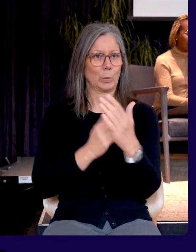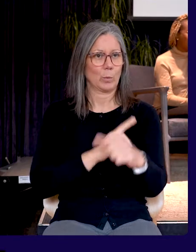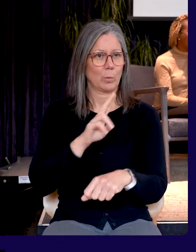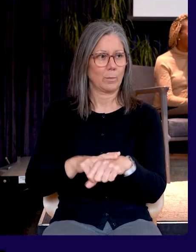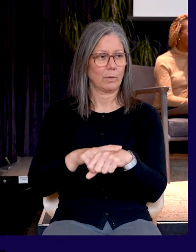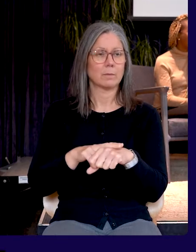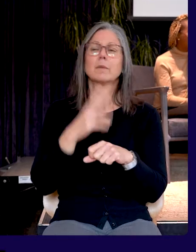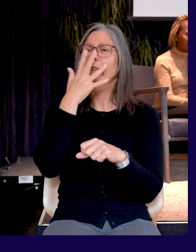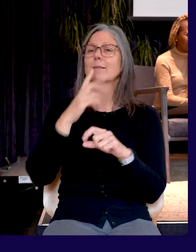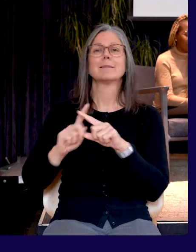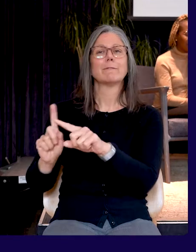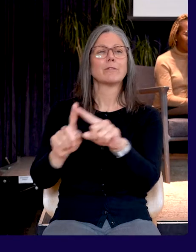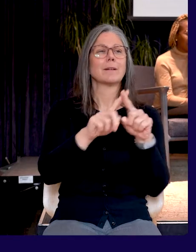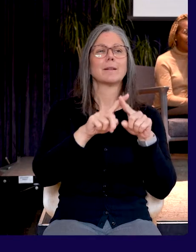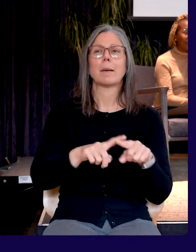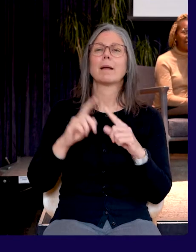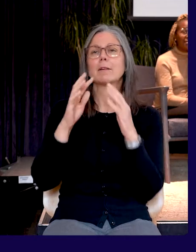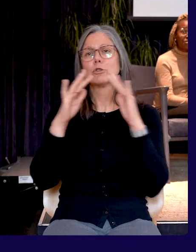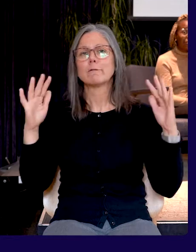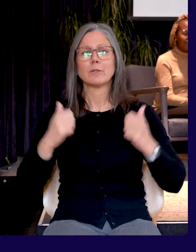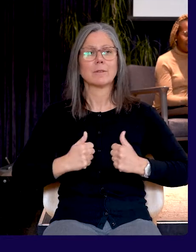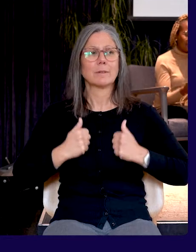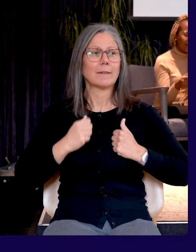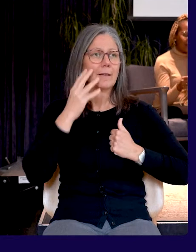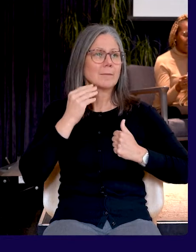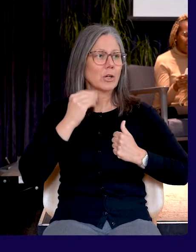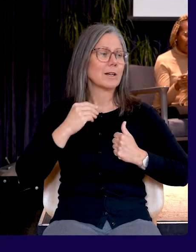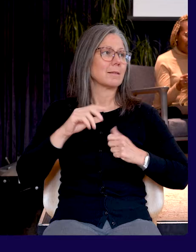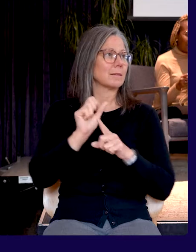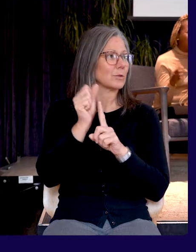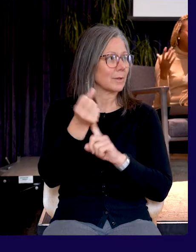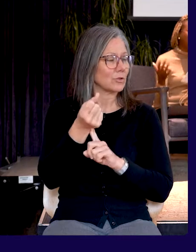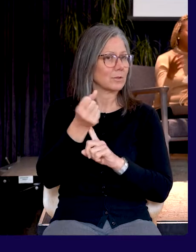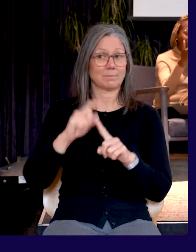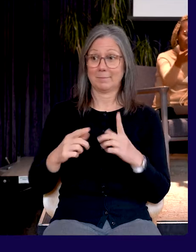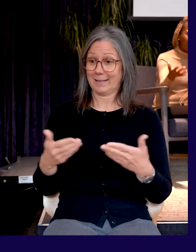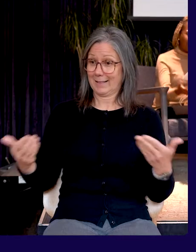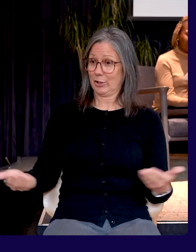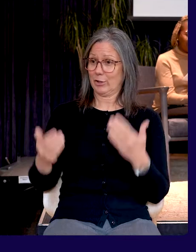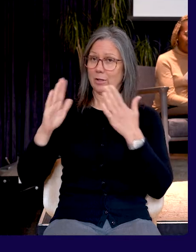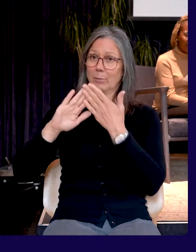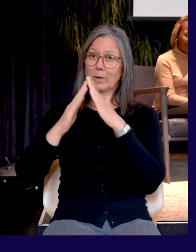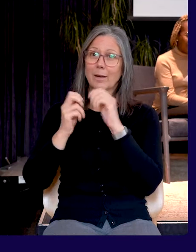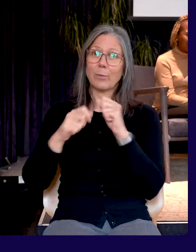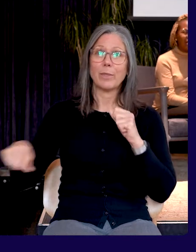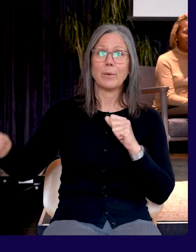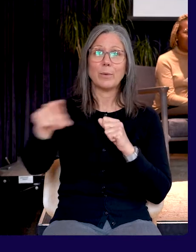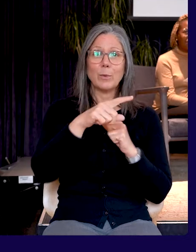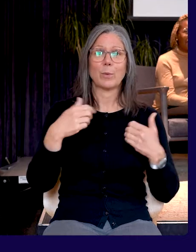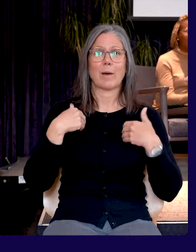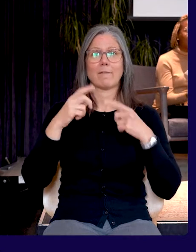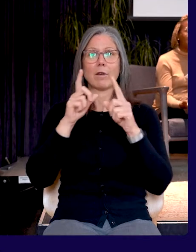which is going to look different for all of us based on our diverse lived experiences and circumstances, right? But being here in community with all of you together, having